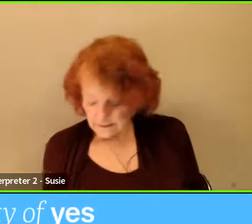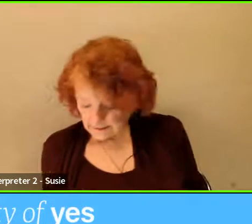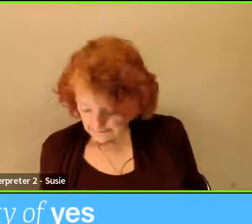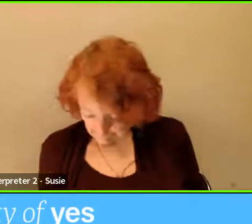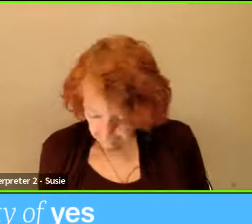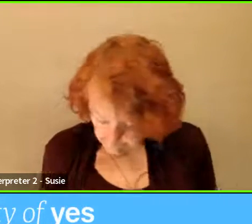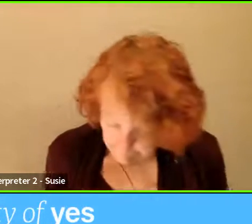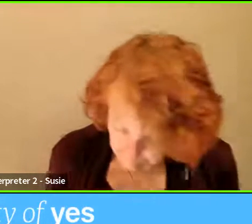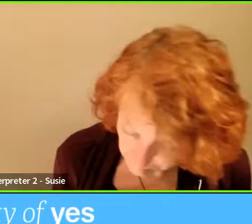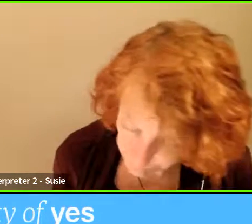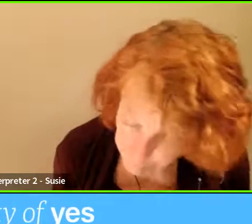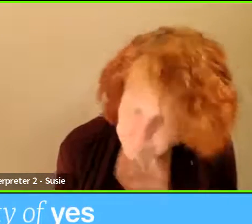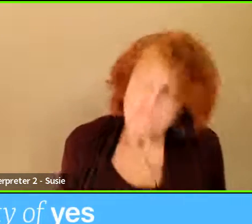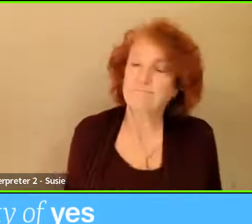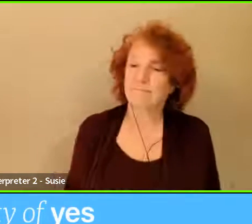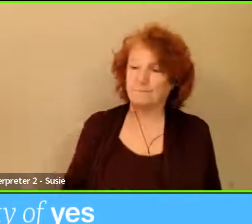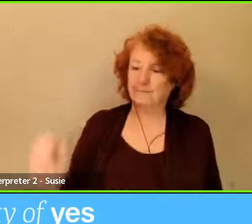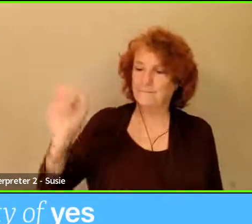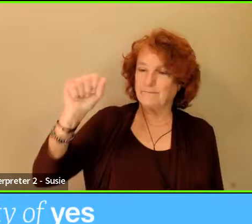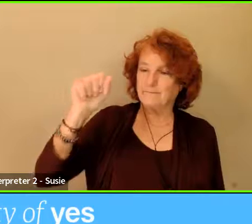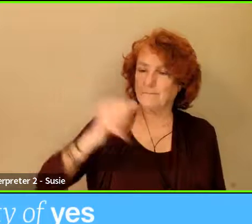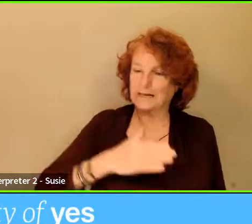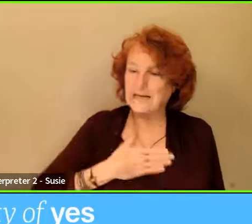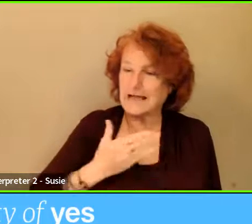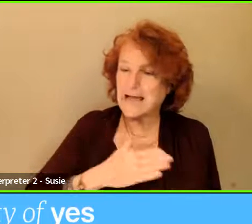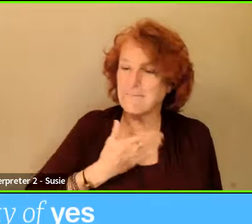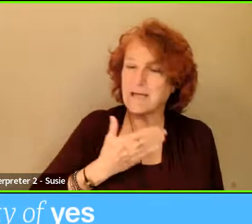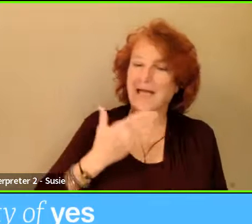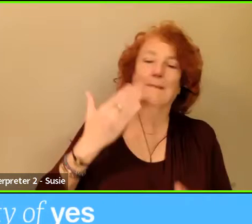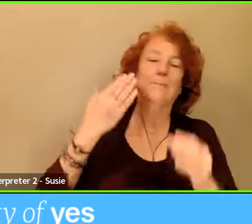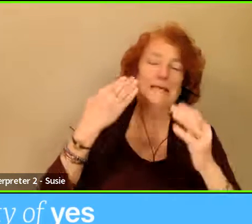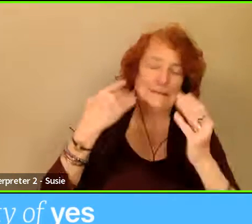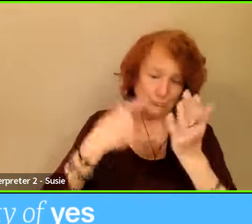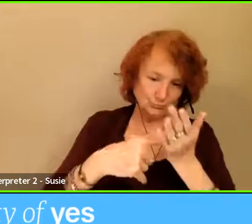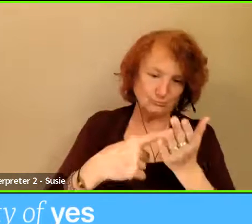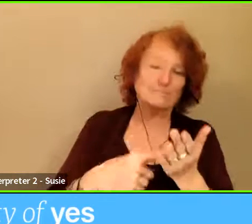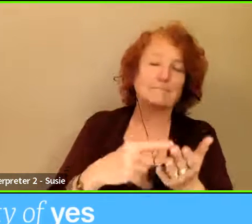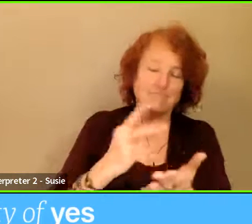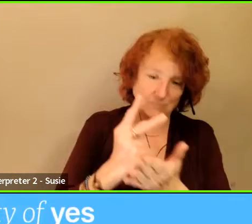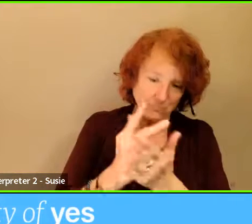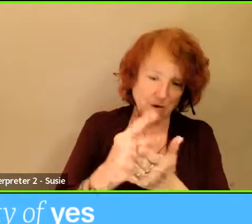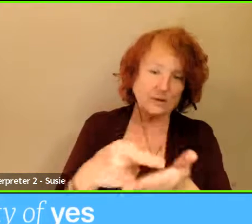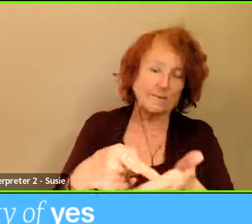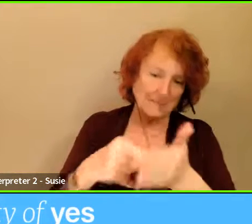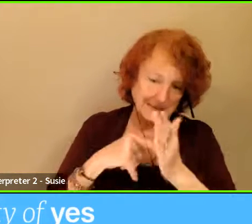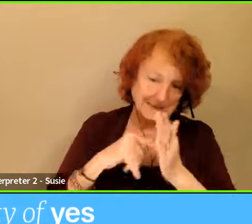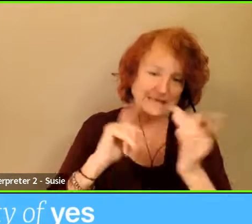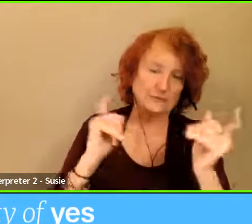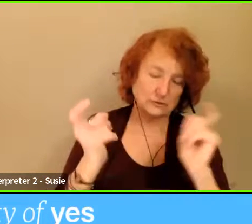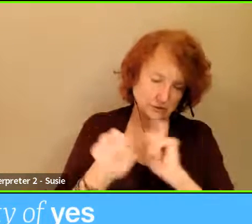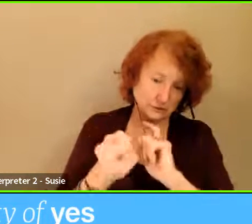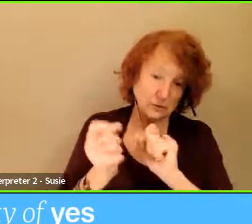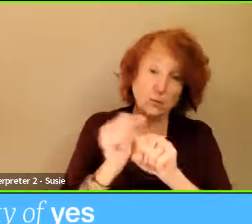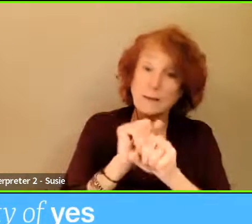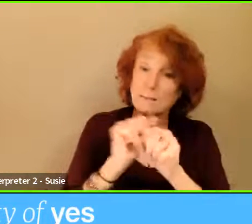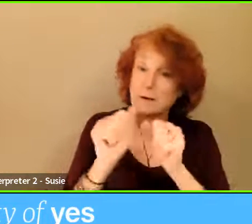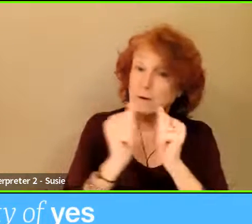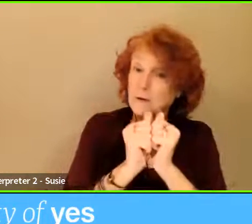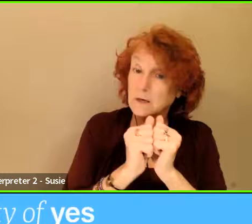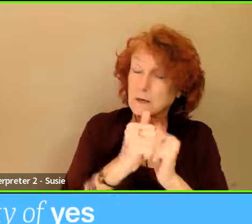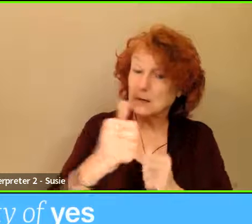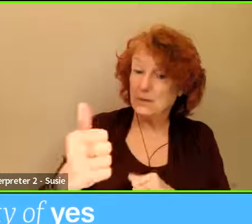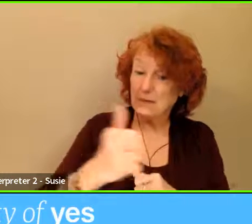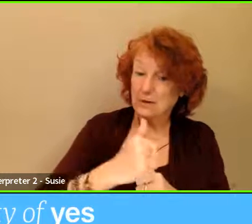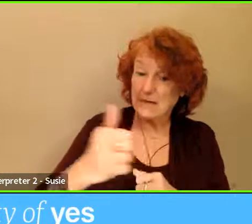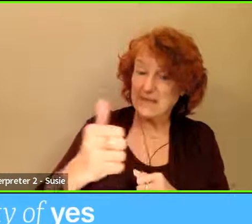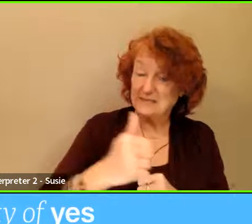Yeah, great questions. Definitely happy to talk more about the parking mandate changes. So we've been working really closely with our transportation division